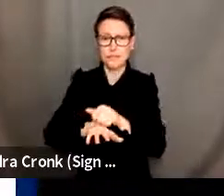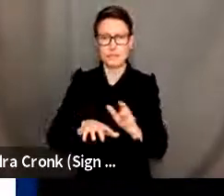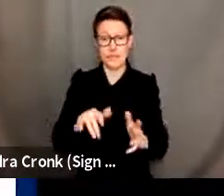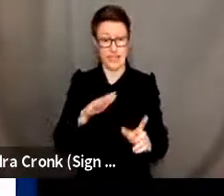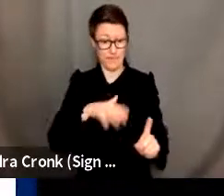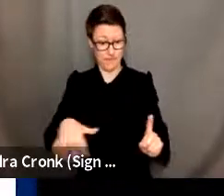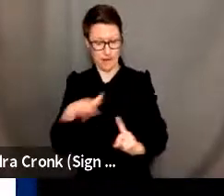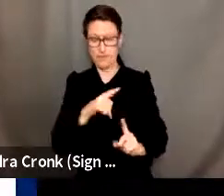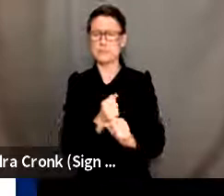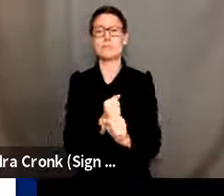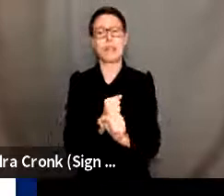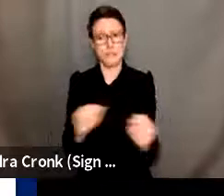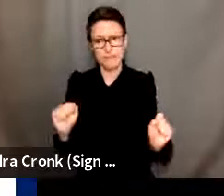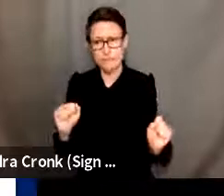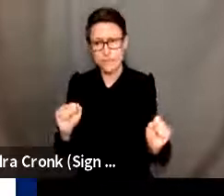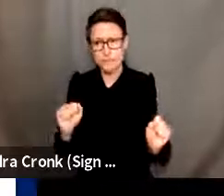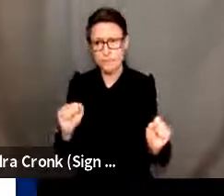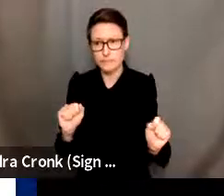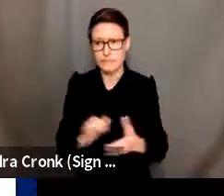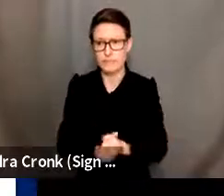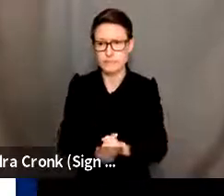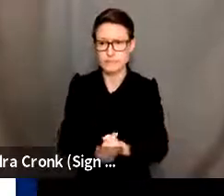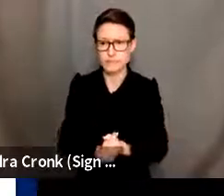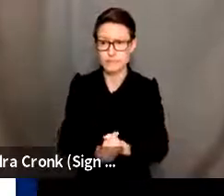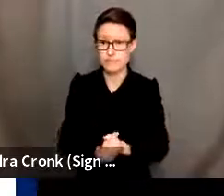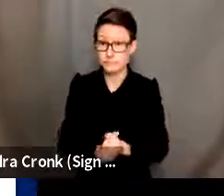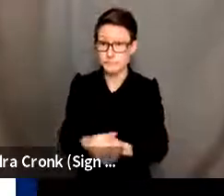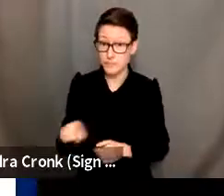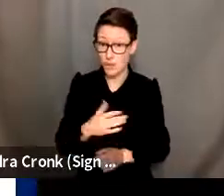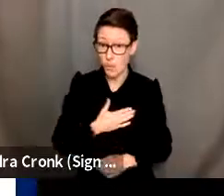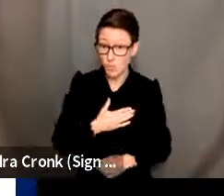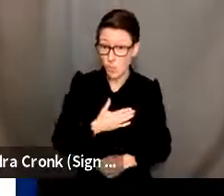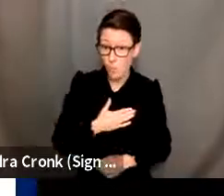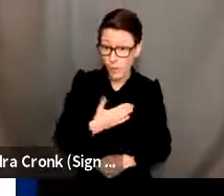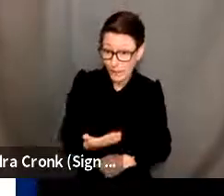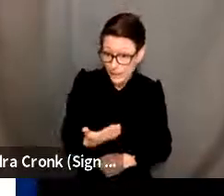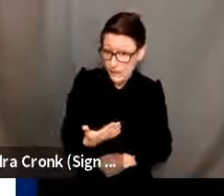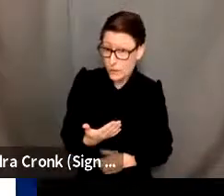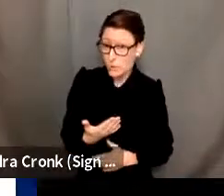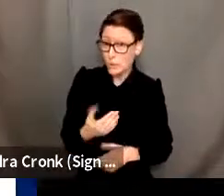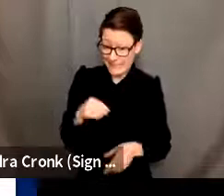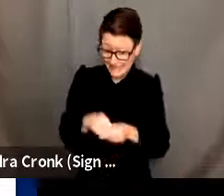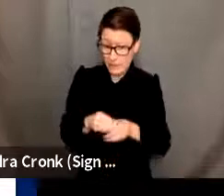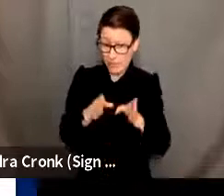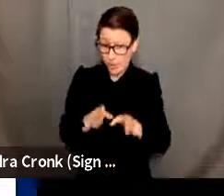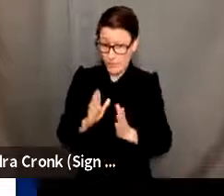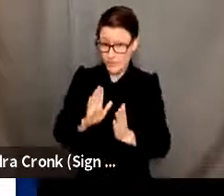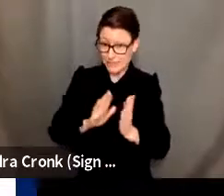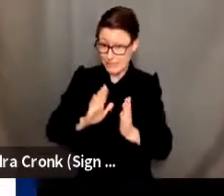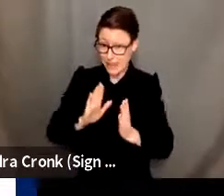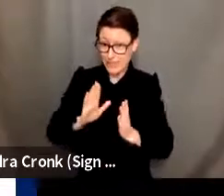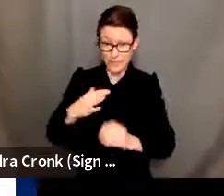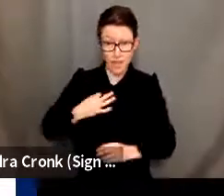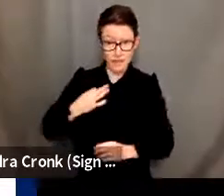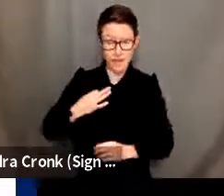environment. So if you are willing to do in-person volunteering, we would love to have you.